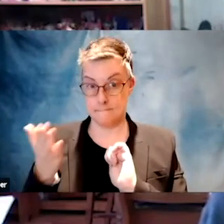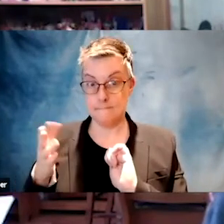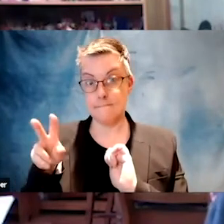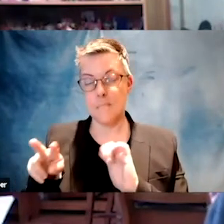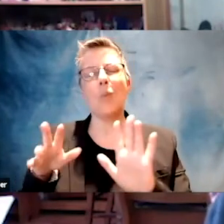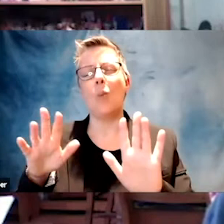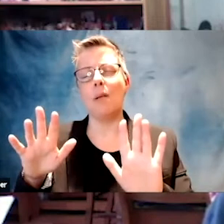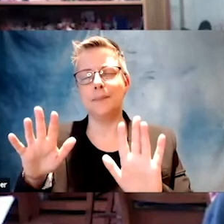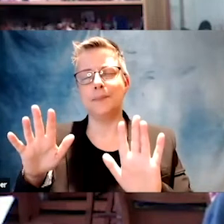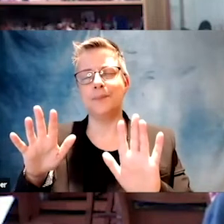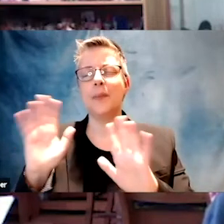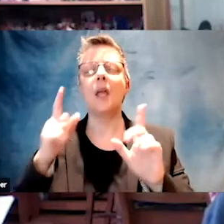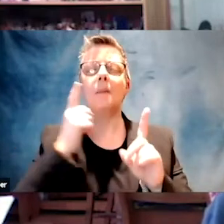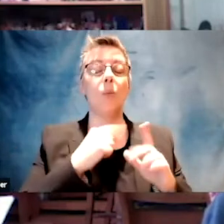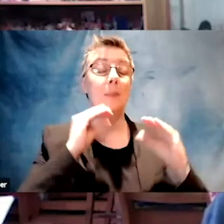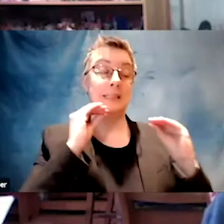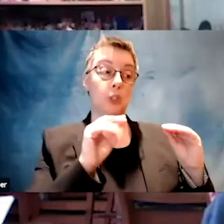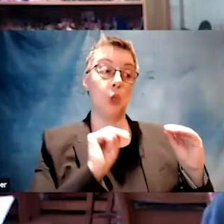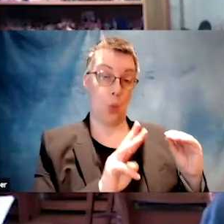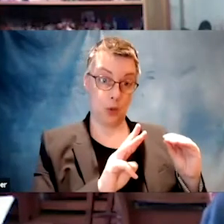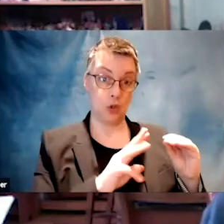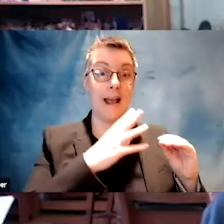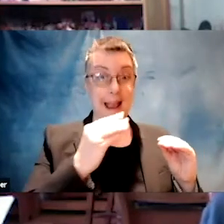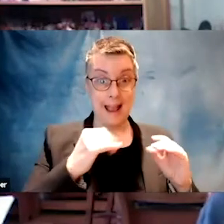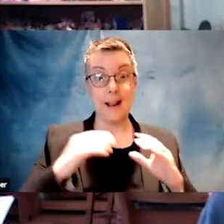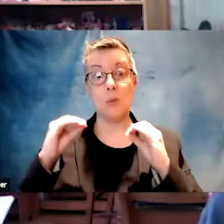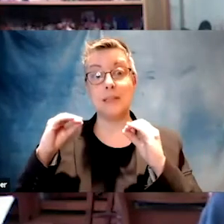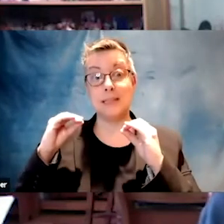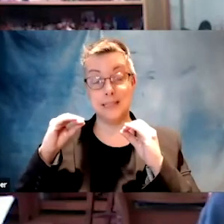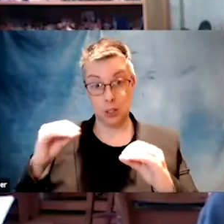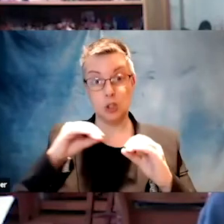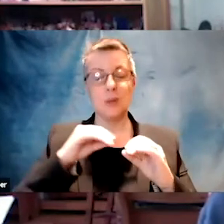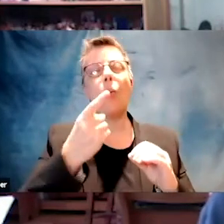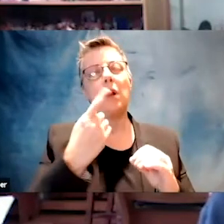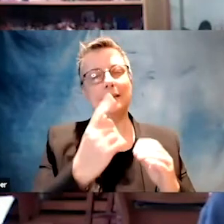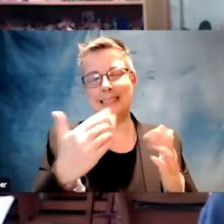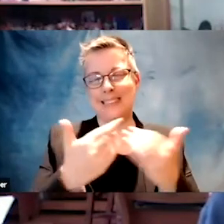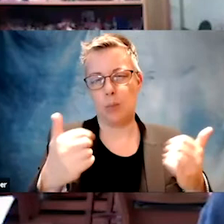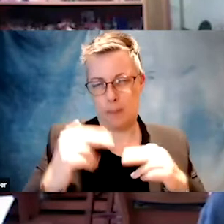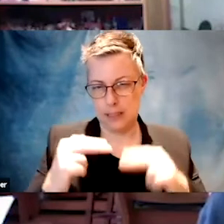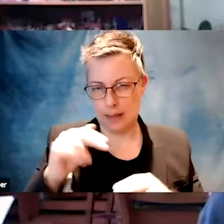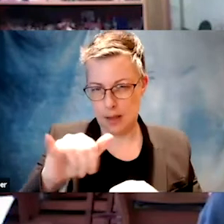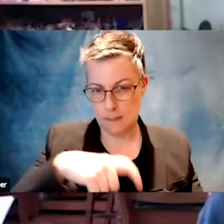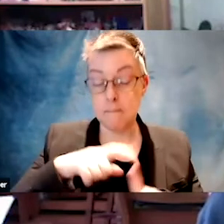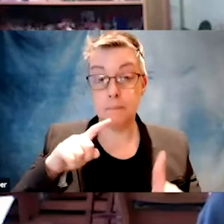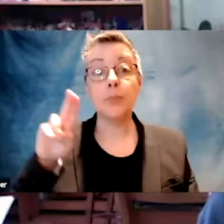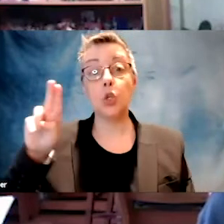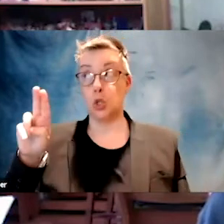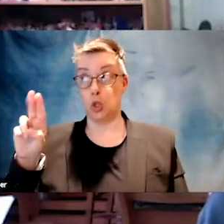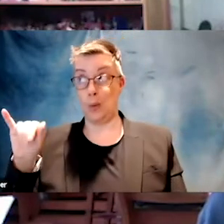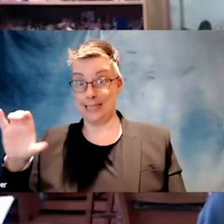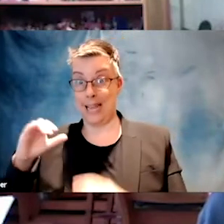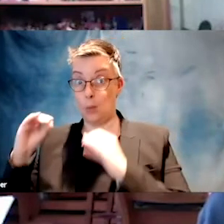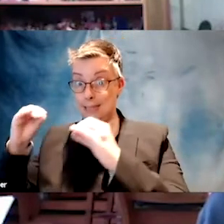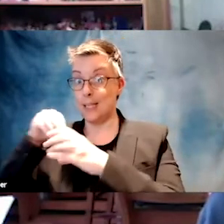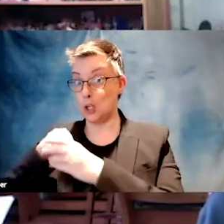well, well, I was teaching at Northwestern. I was teaching in one of the separate buildings, but, um, at UIC, I had been teaching